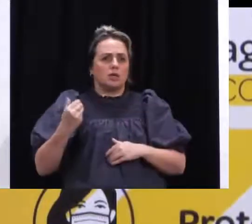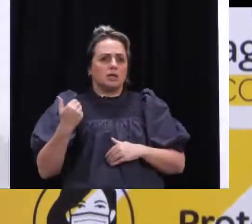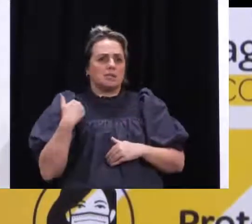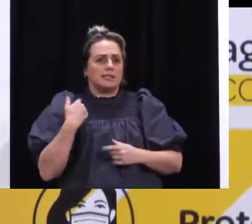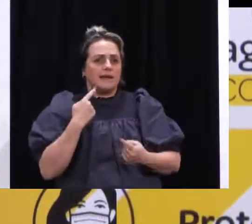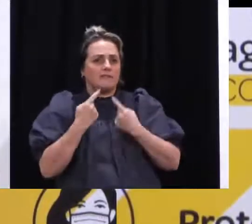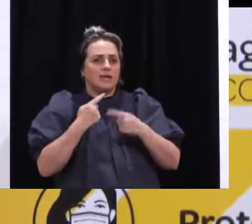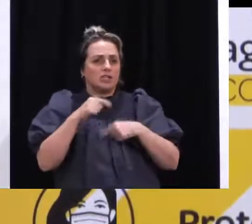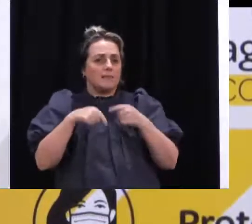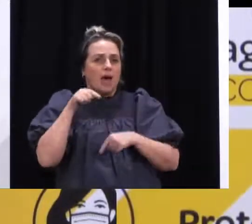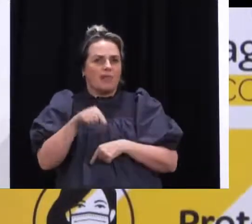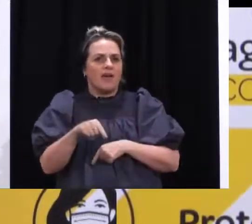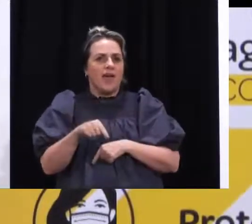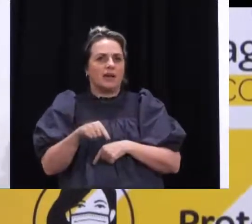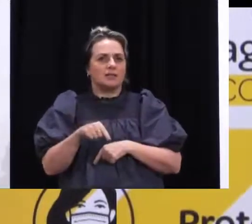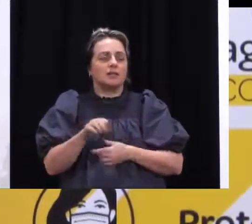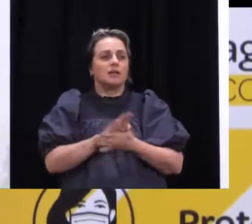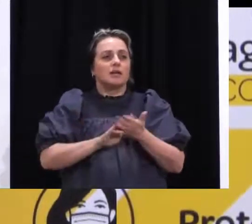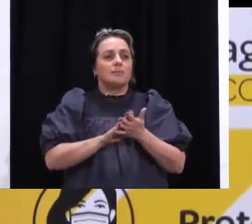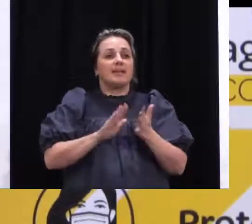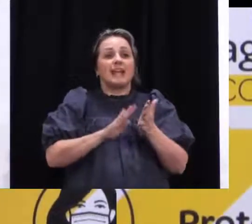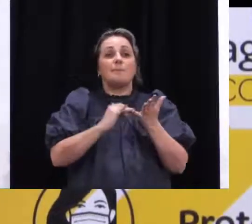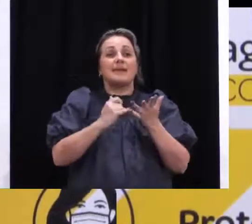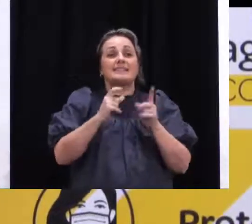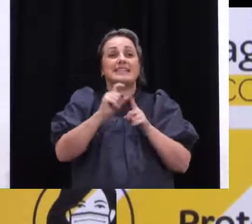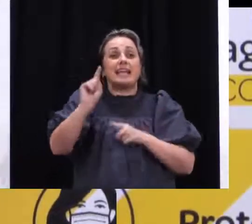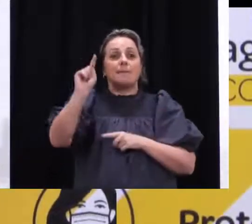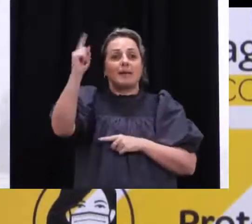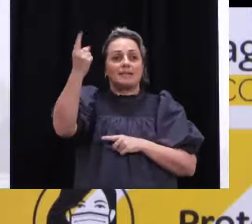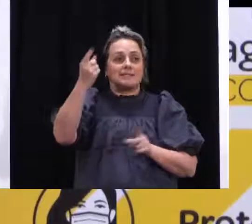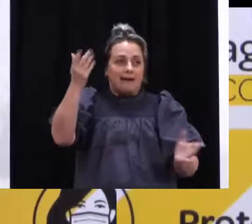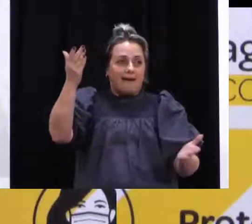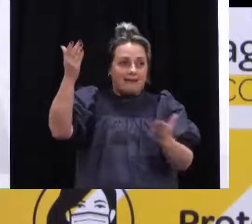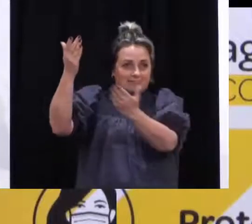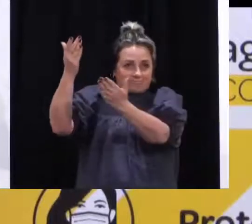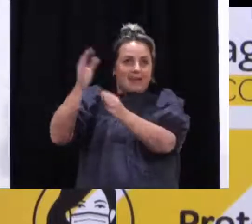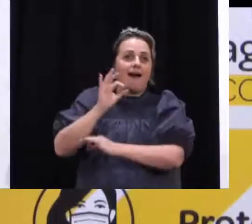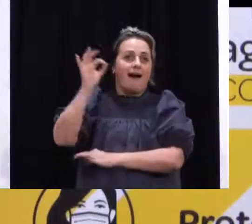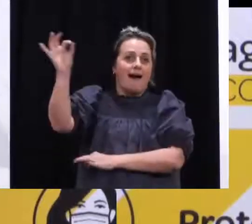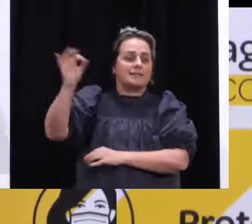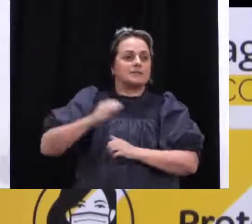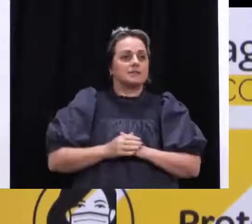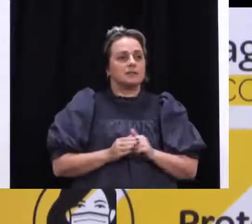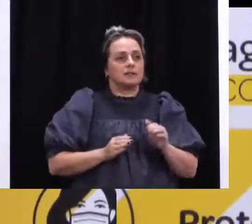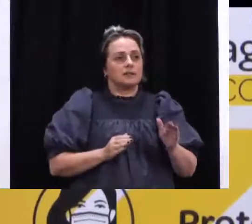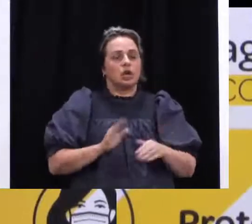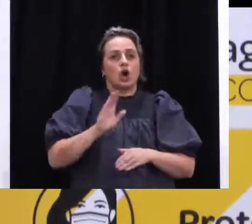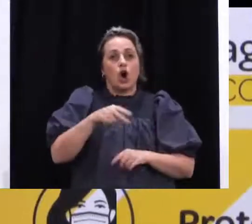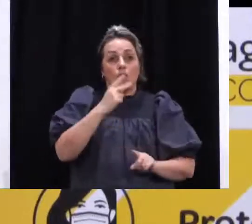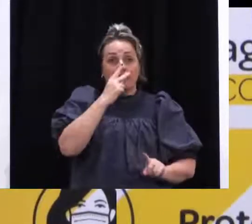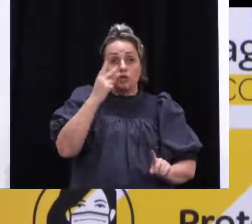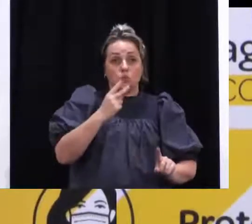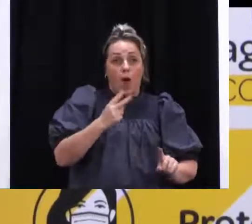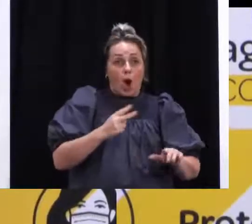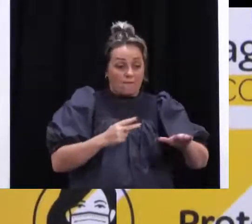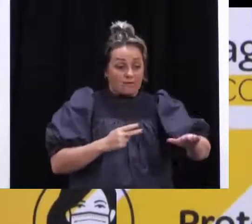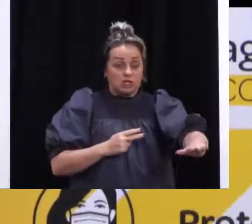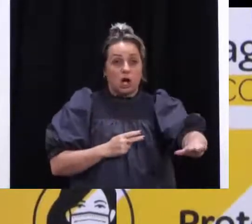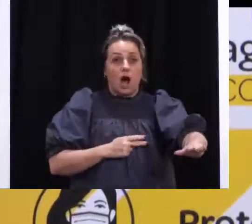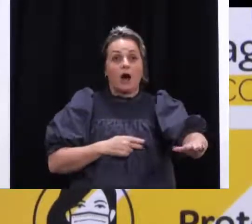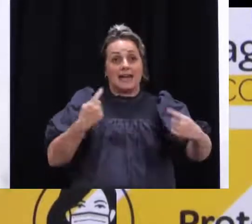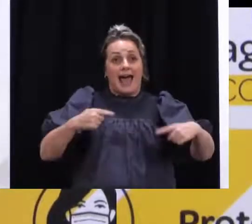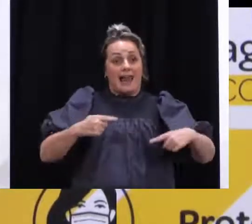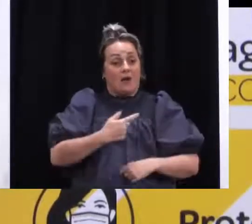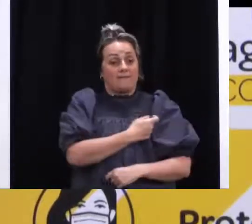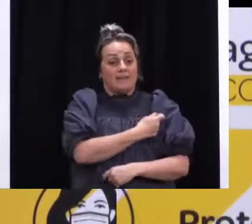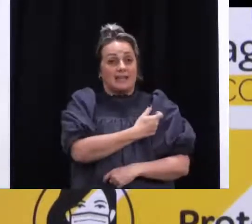so I'll have to refer you back to the Minister of Social Development for further questions on that one. And just in regards to the 12-year-olds being able to be vaccinated now, once we hit level